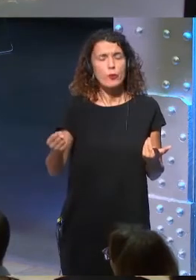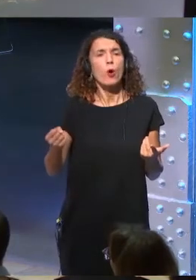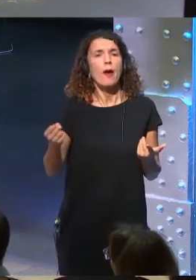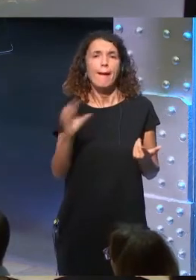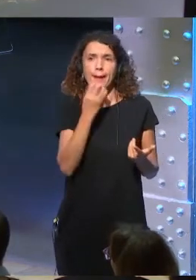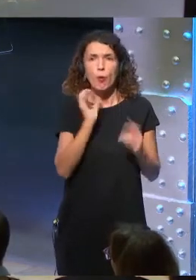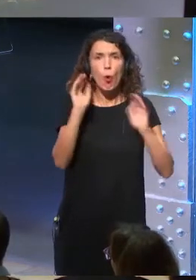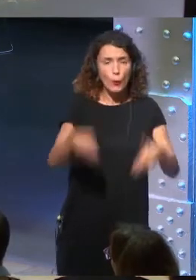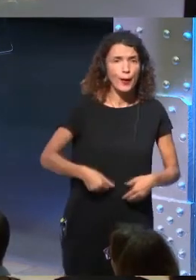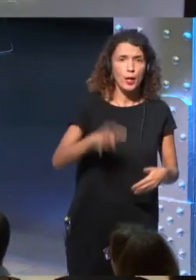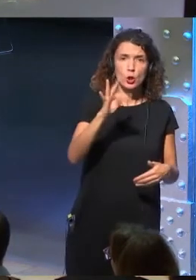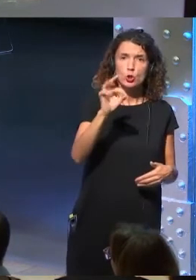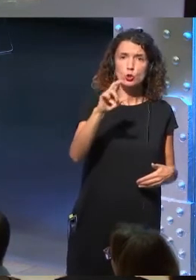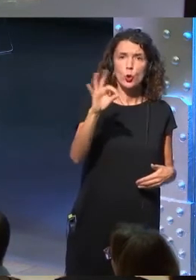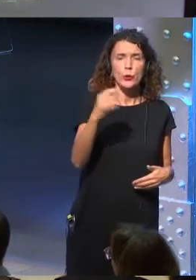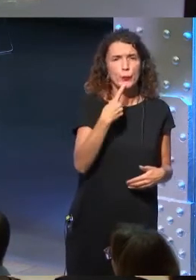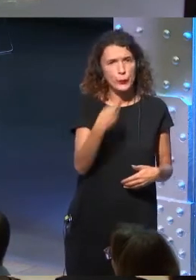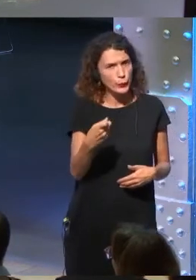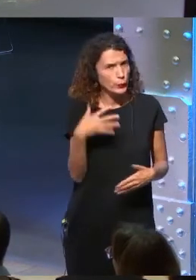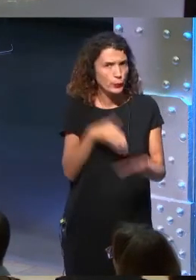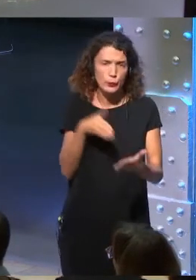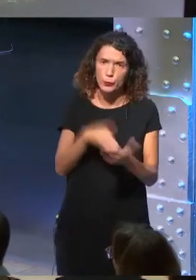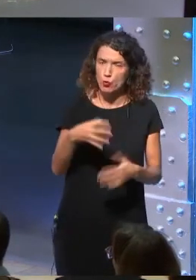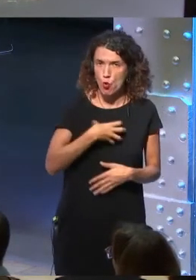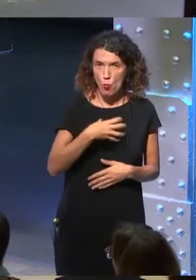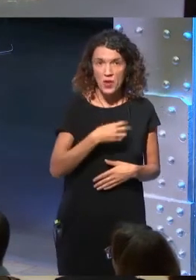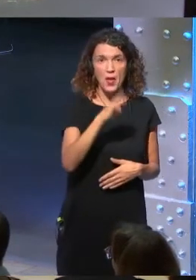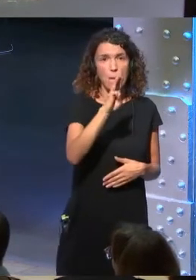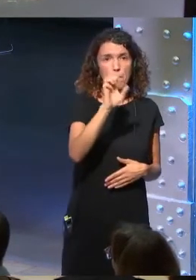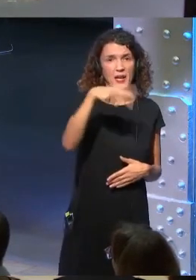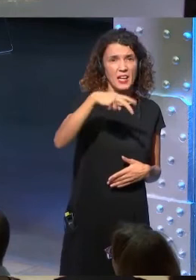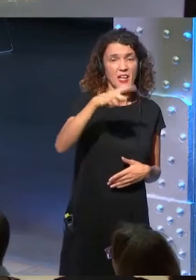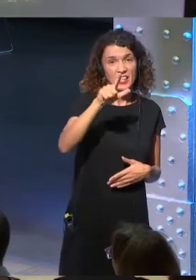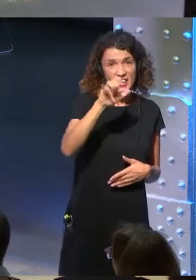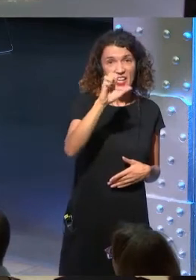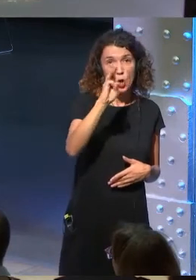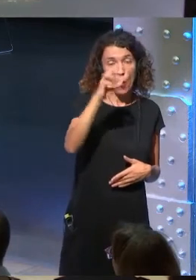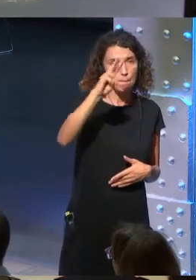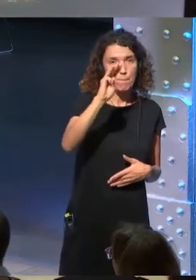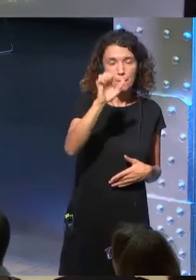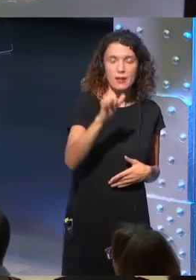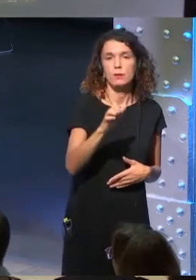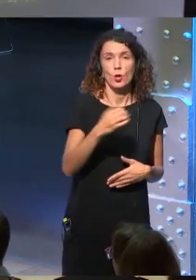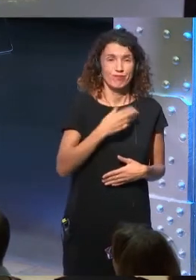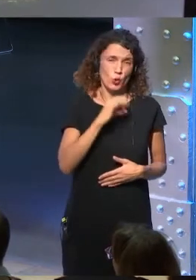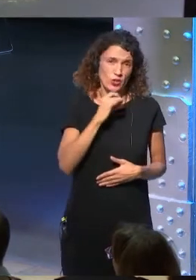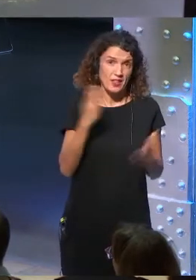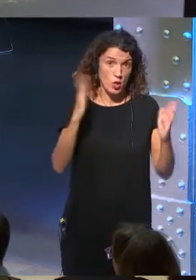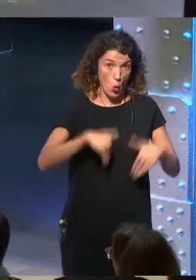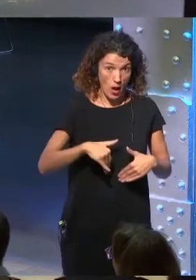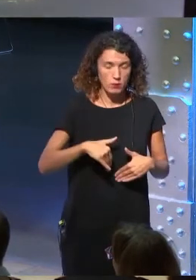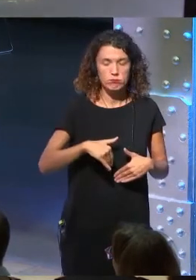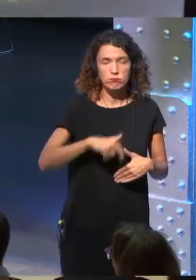Penelope is not amused. And in front of everyone, she asks